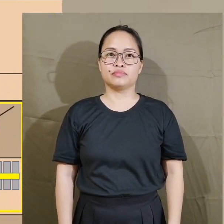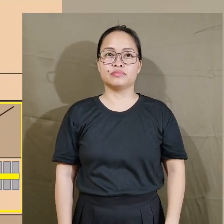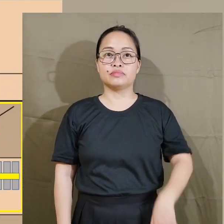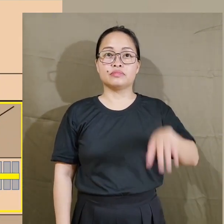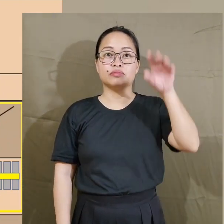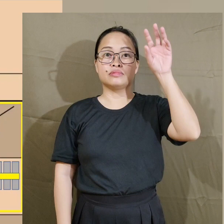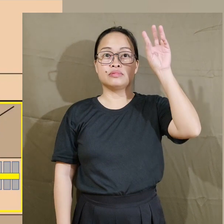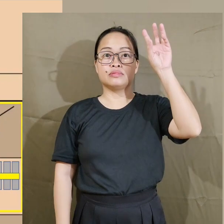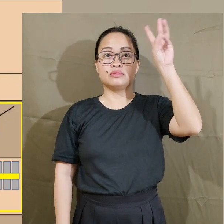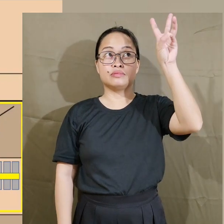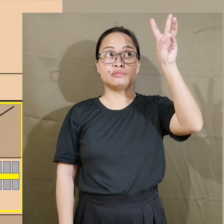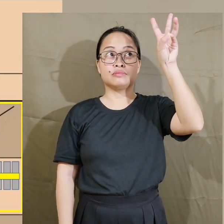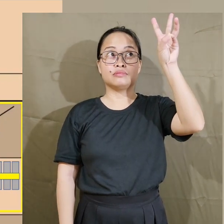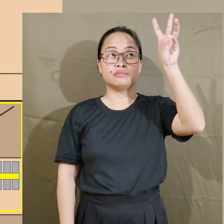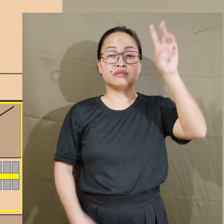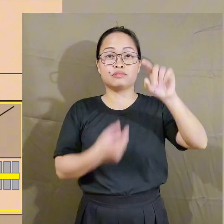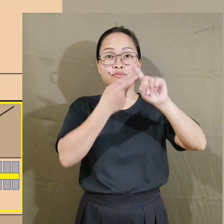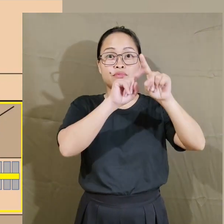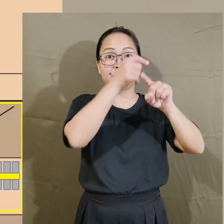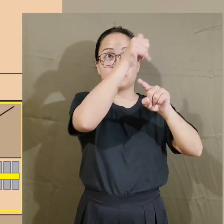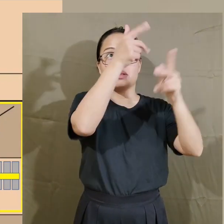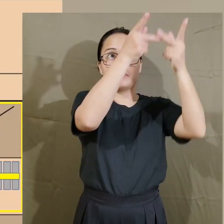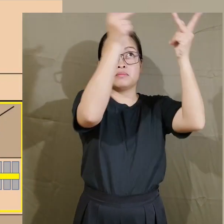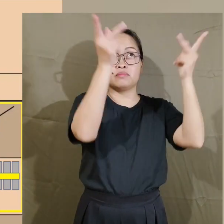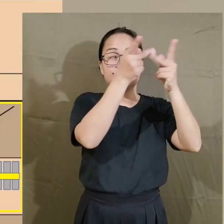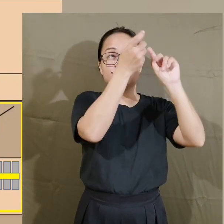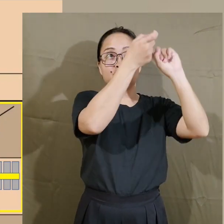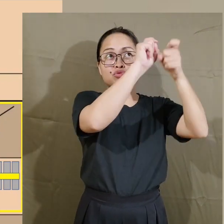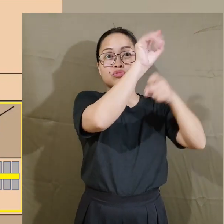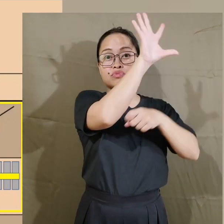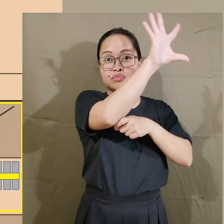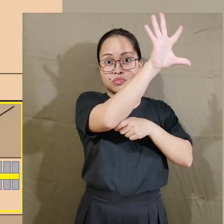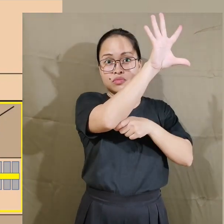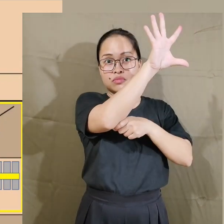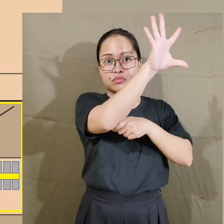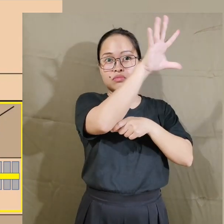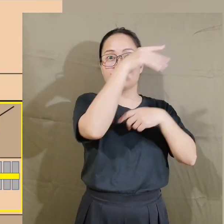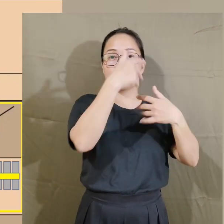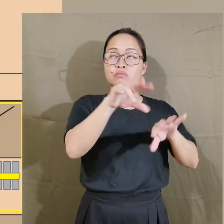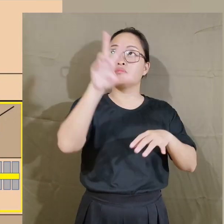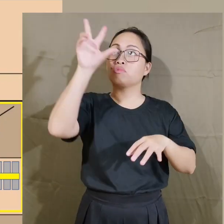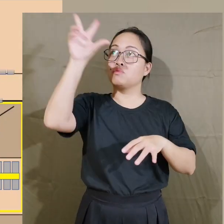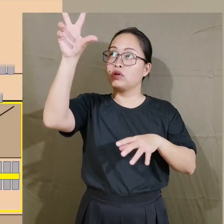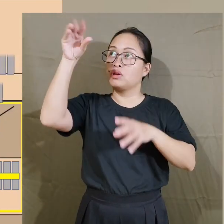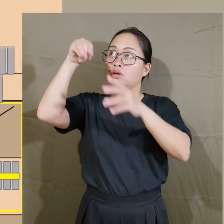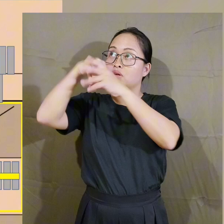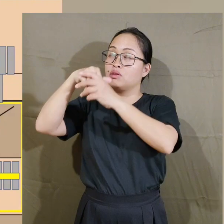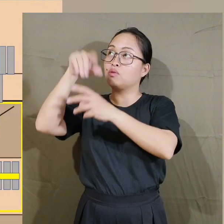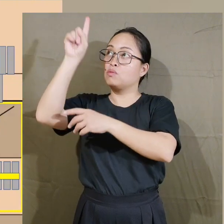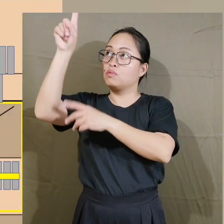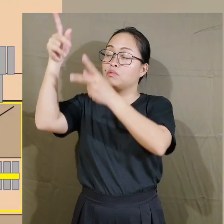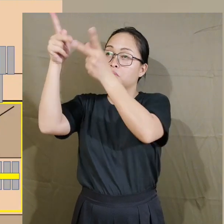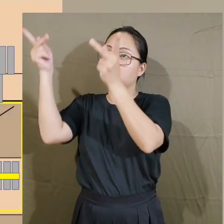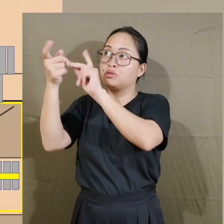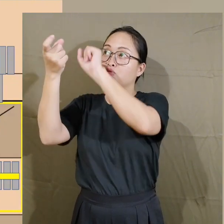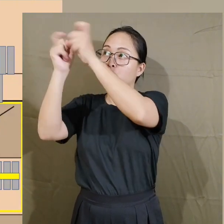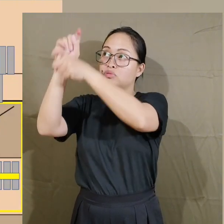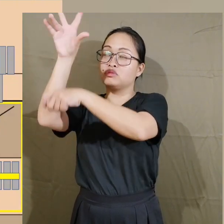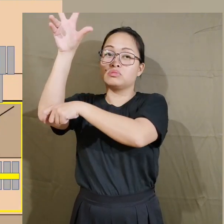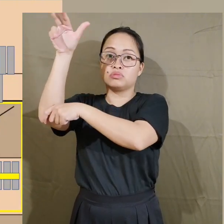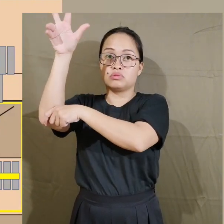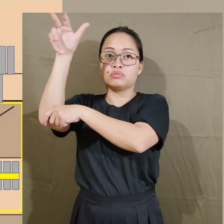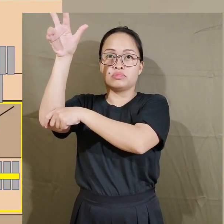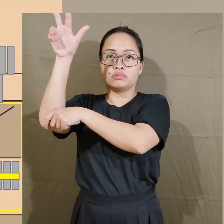So 6 from tens place becomes 5, while 3 in ones place becomes